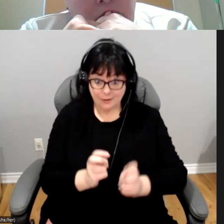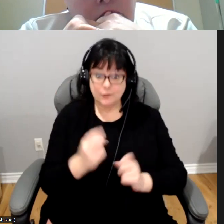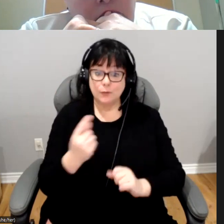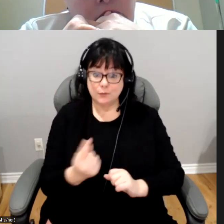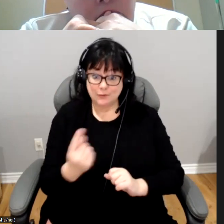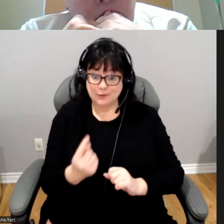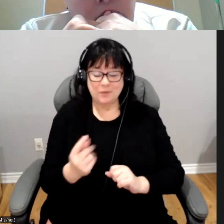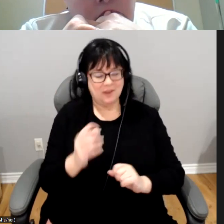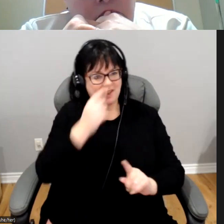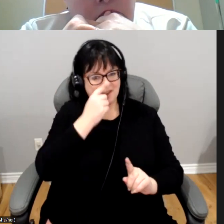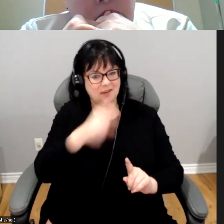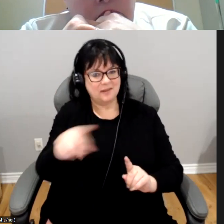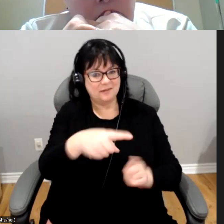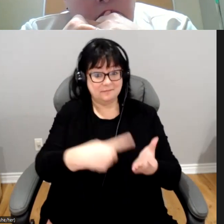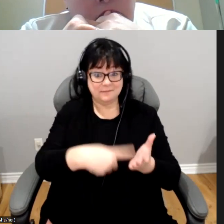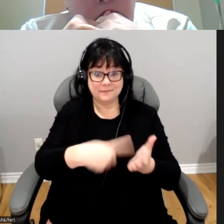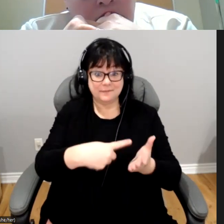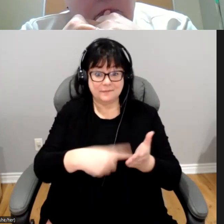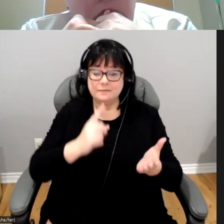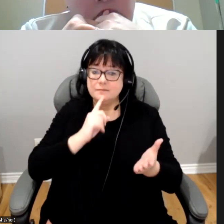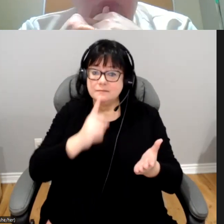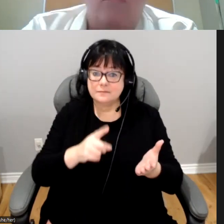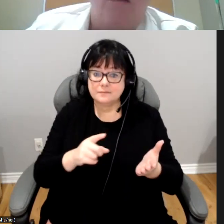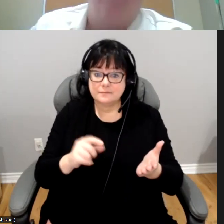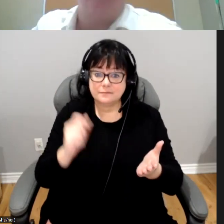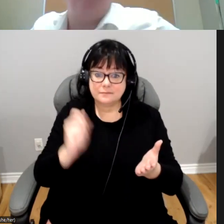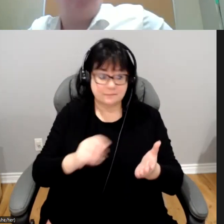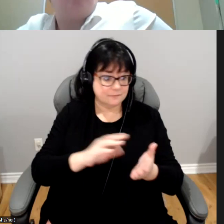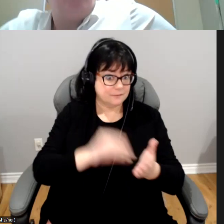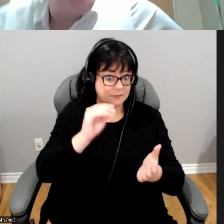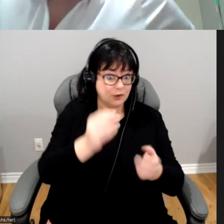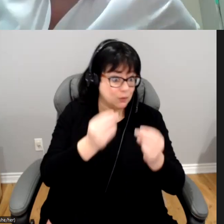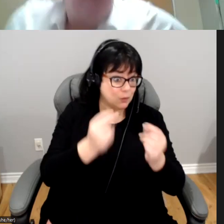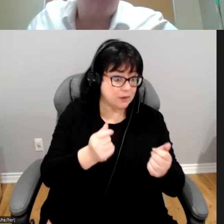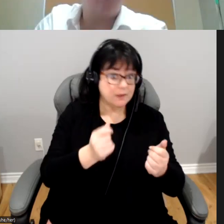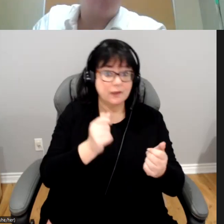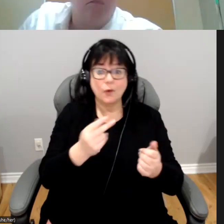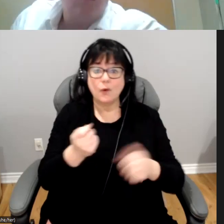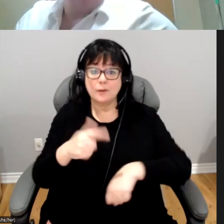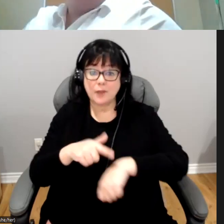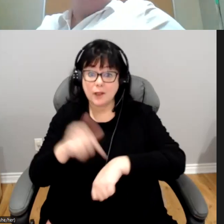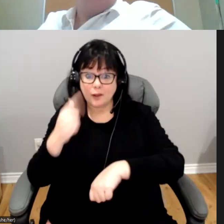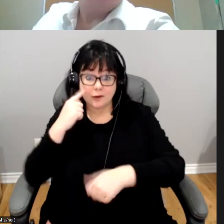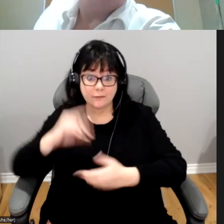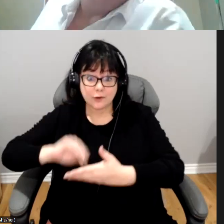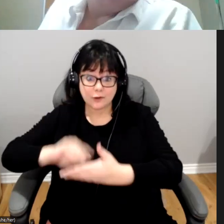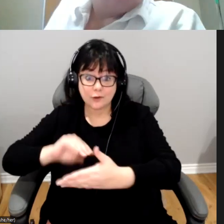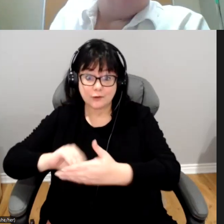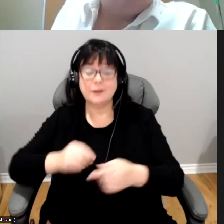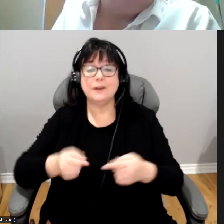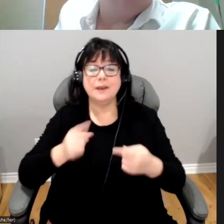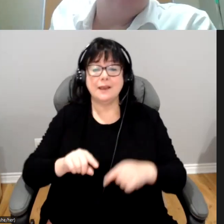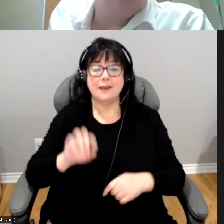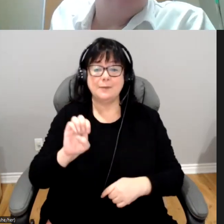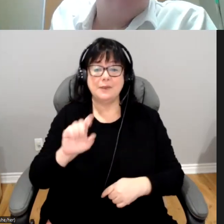and how, quickly someone can move through something versus how someone might take longer. The 2 ETCs, the one ETC got the